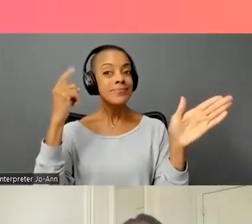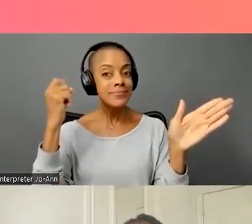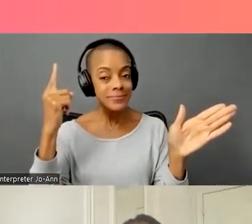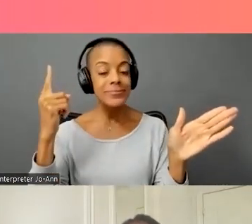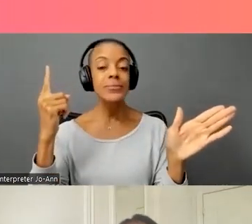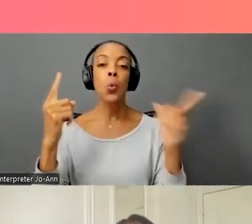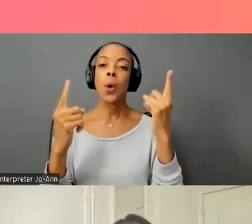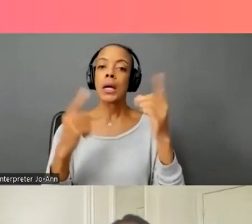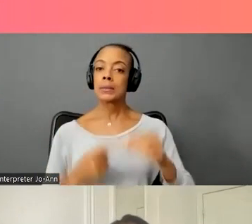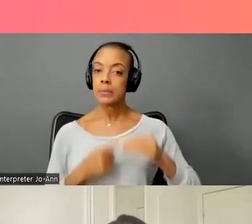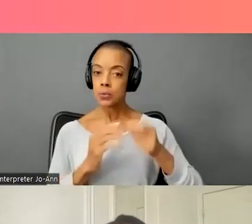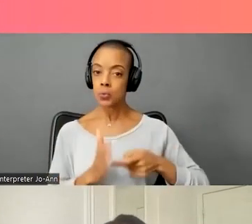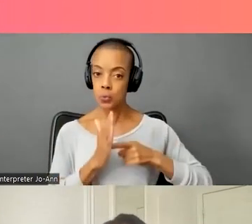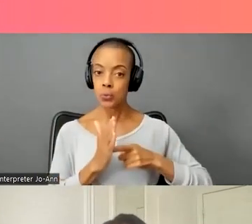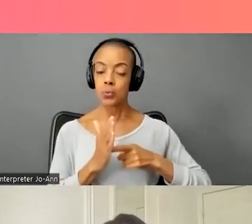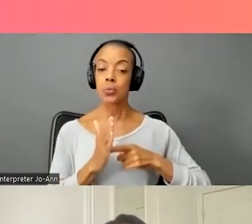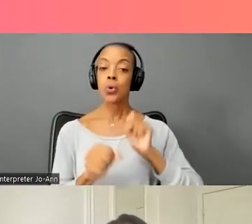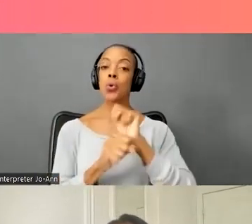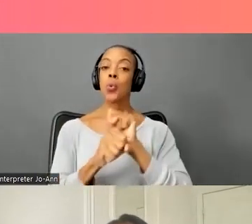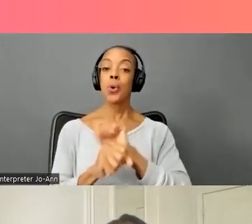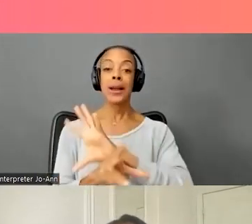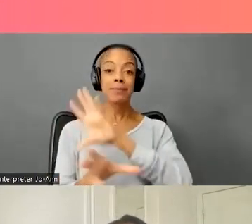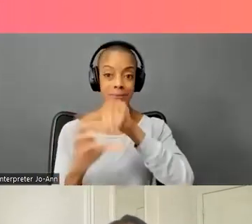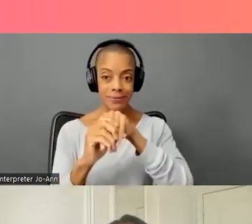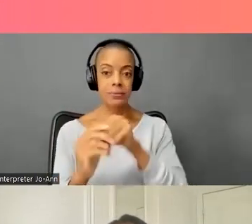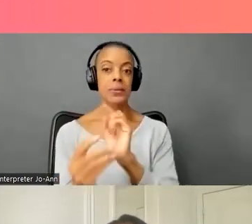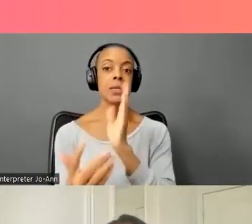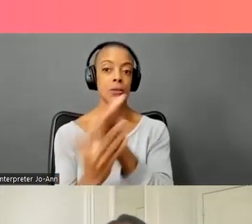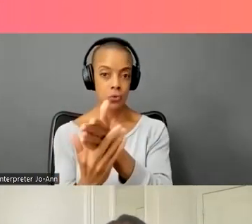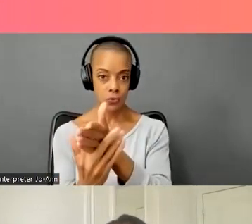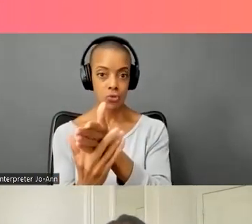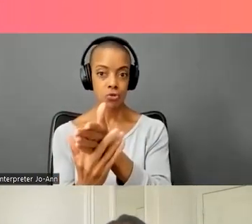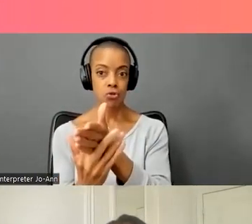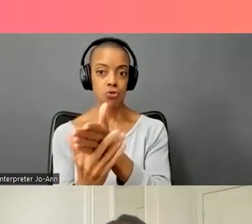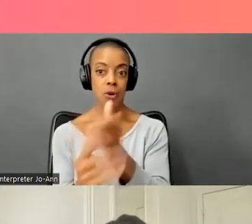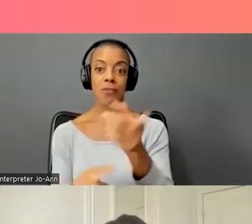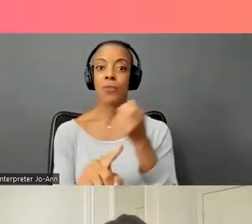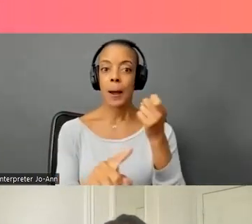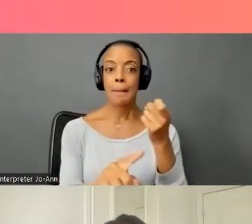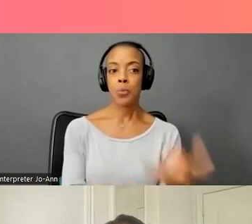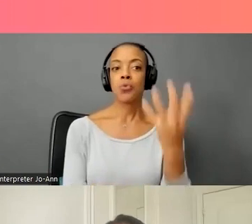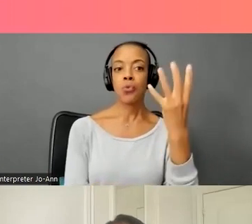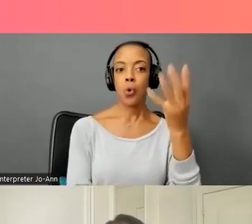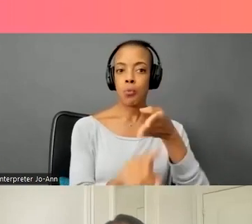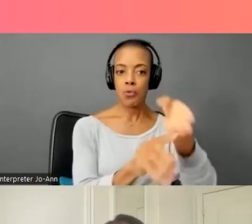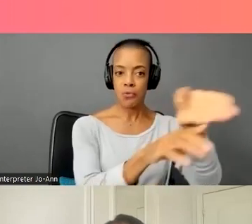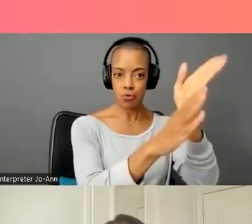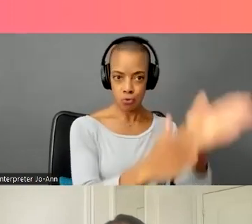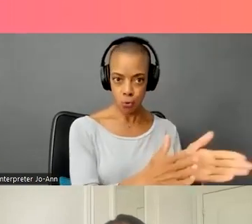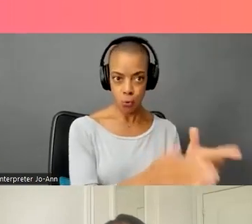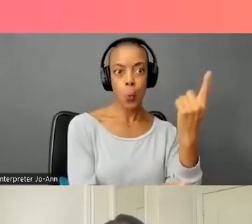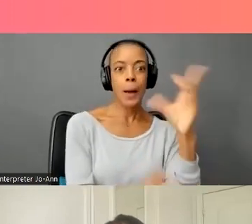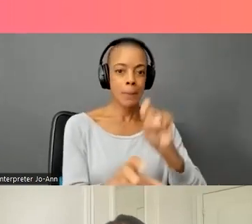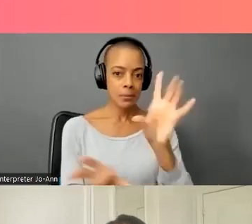had to involve an intervention provided by one of these 4 selected rehab professionals. And